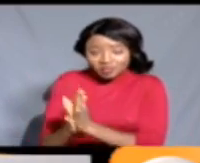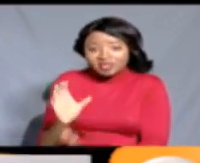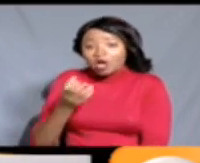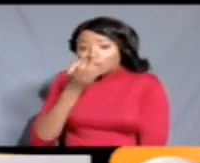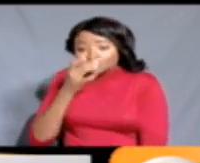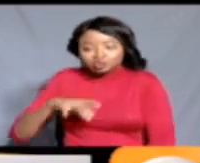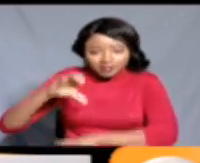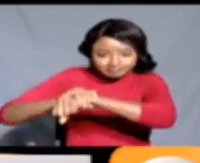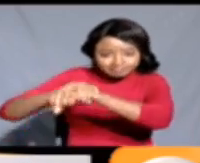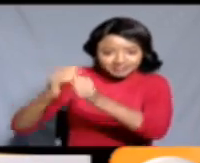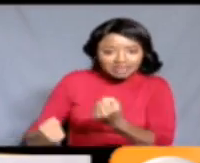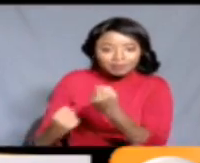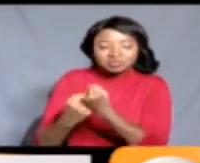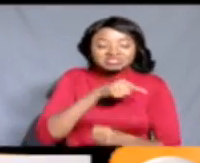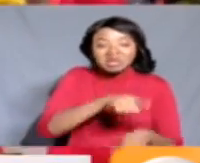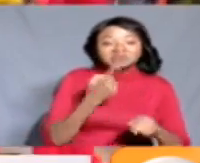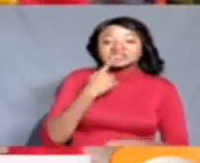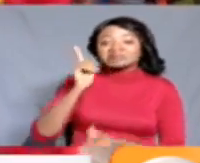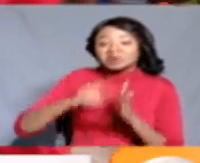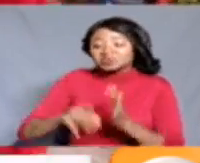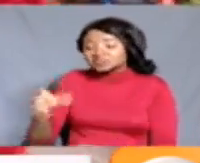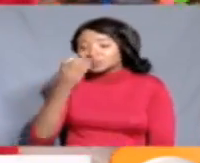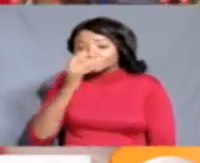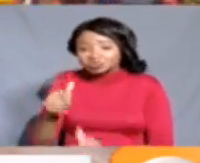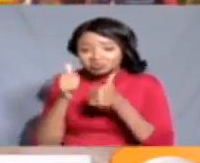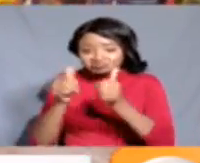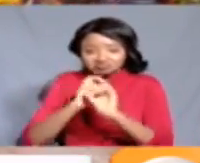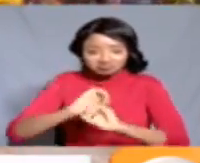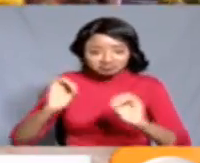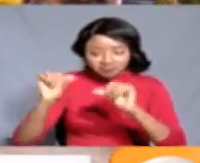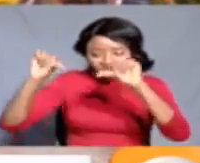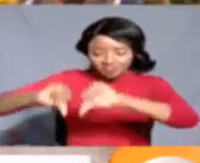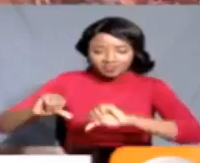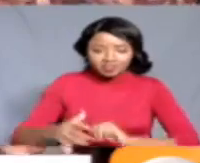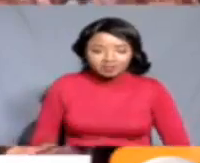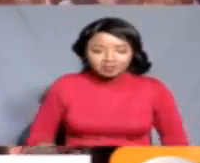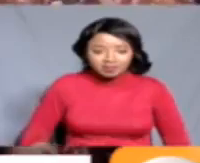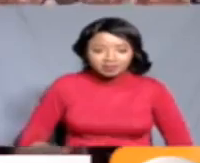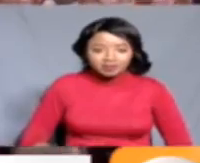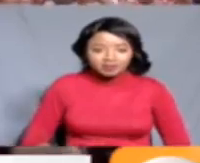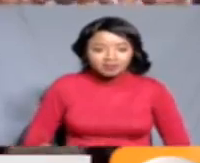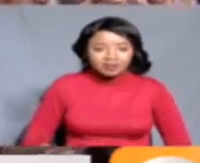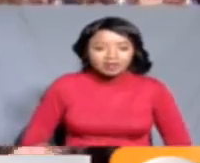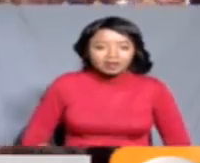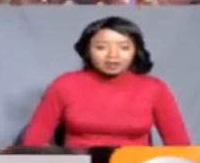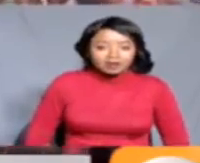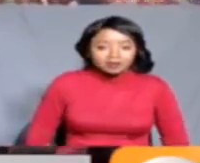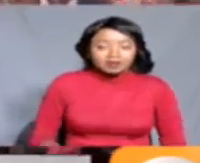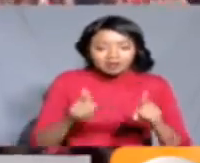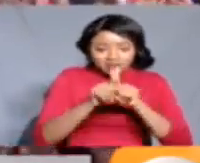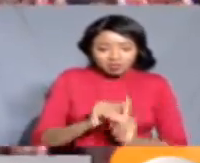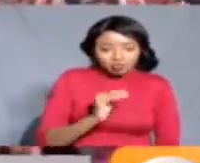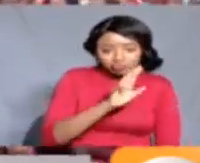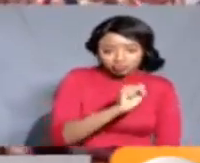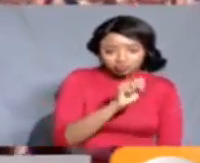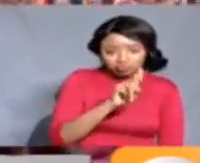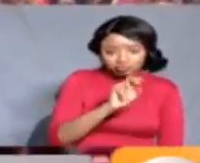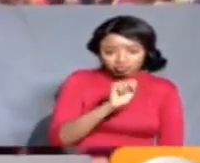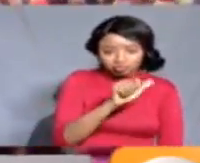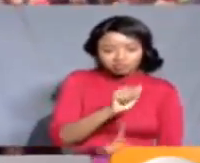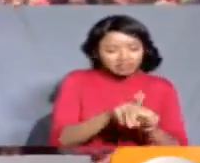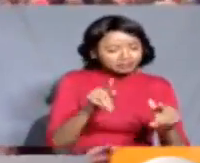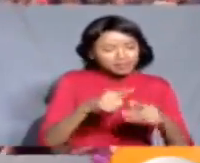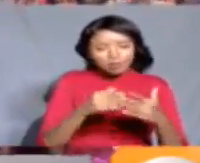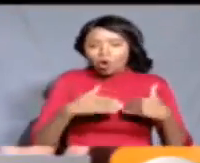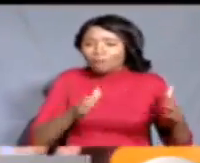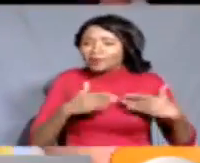yeye anasema yule Ruto sio mweupe. Supremacy battles between Nakuru Governor Lee Kinyanjui and Senator Susan Kihika playing out